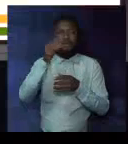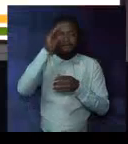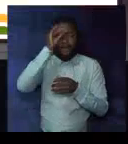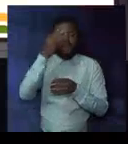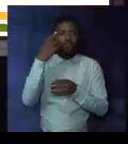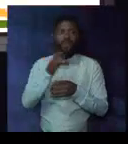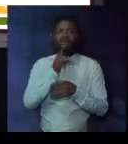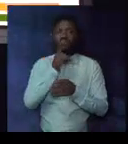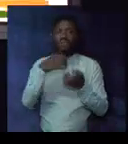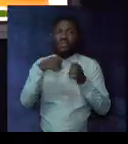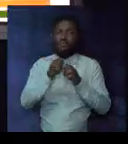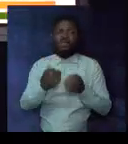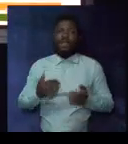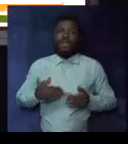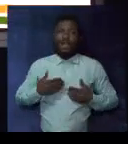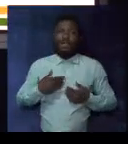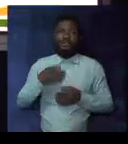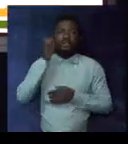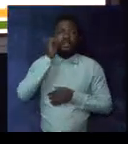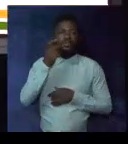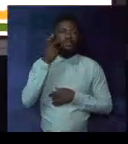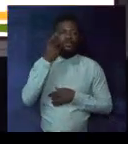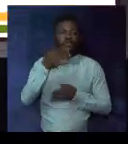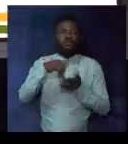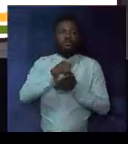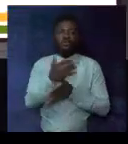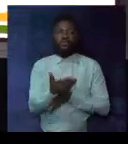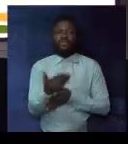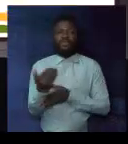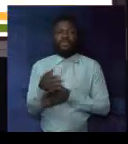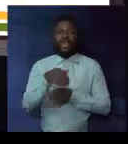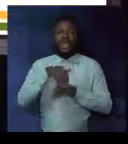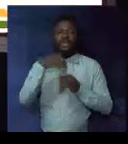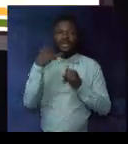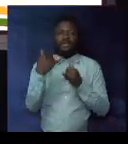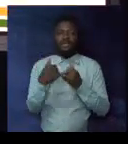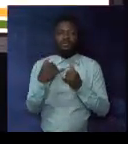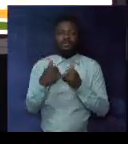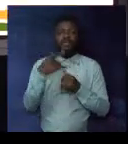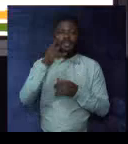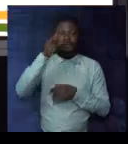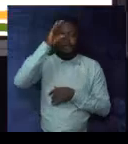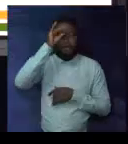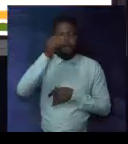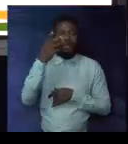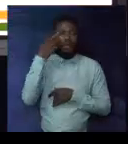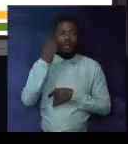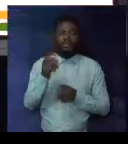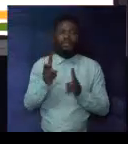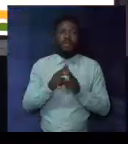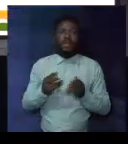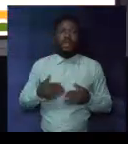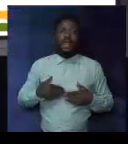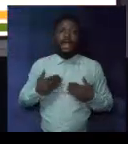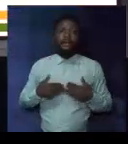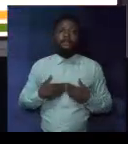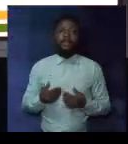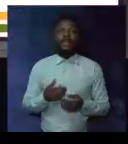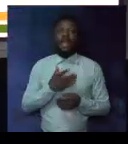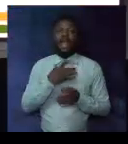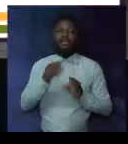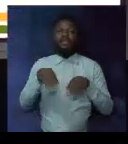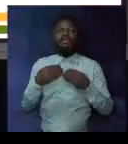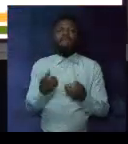you cannot, the man was not even happy with the way he saw those things. And at the end, the man was very happy and he